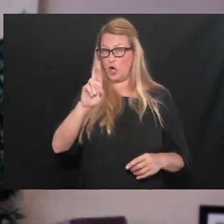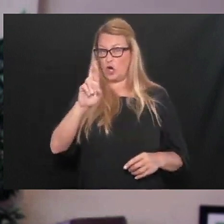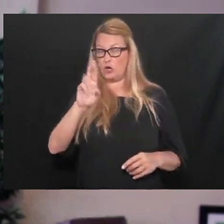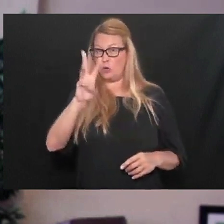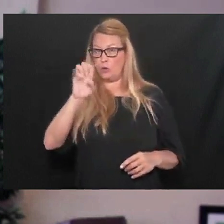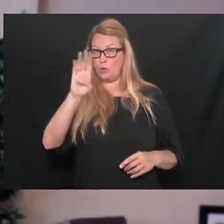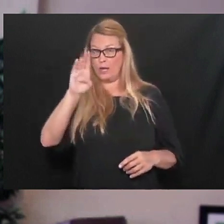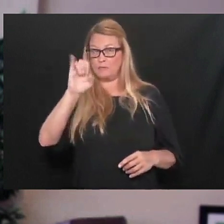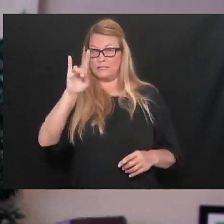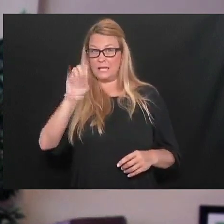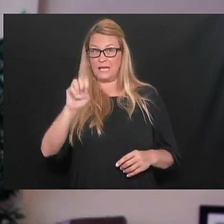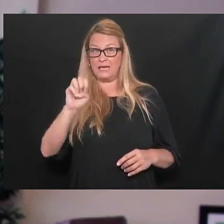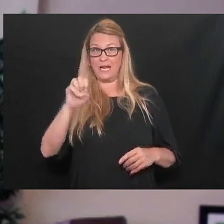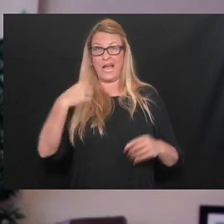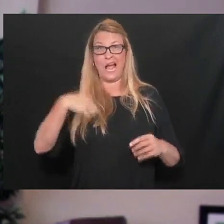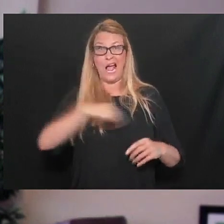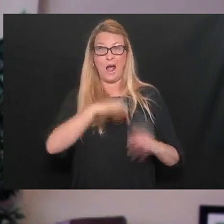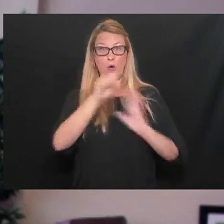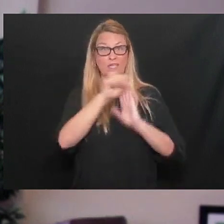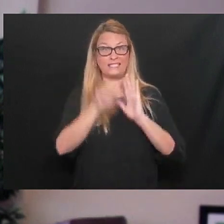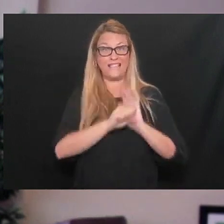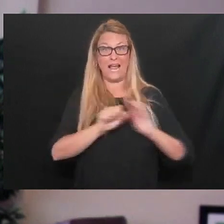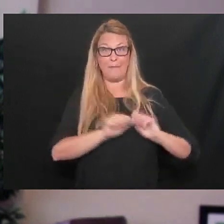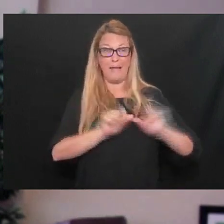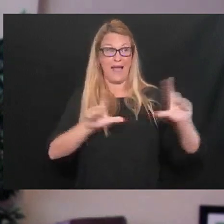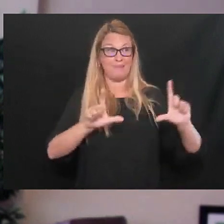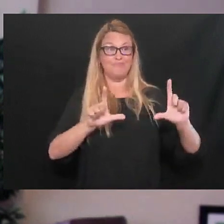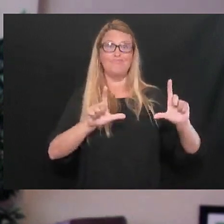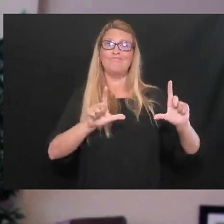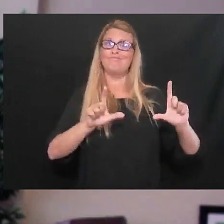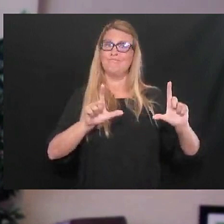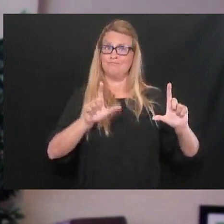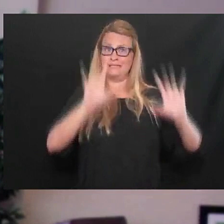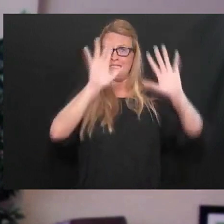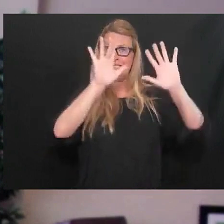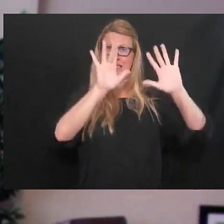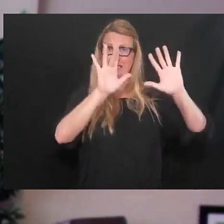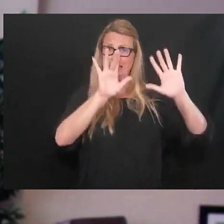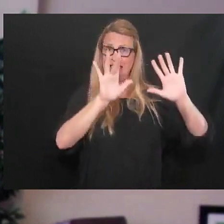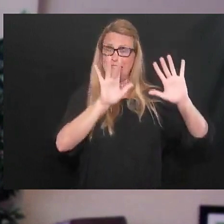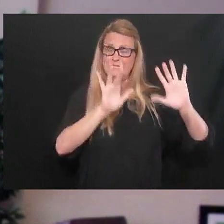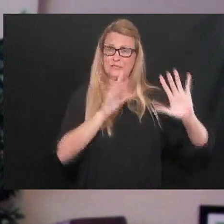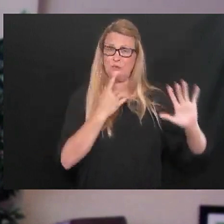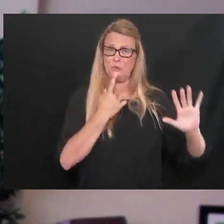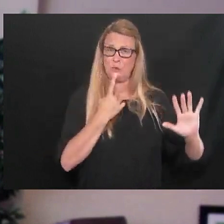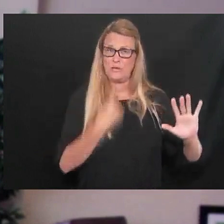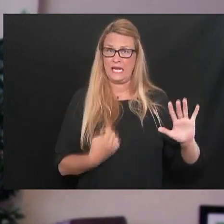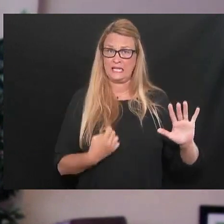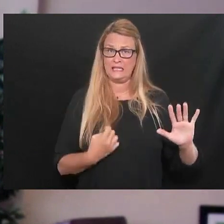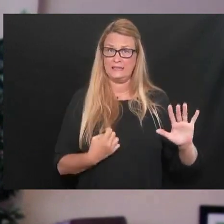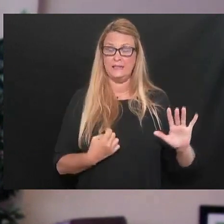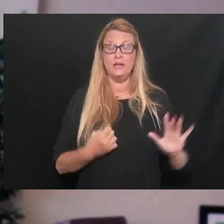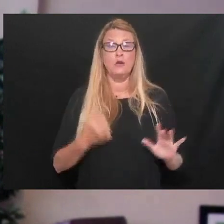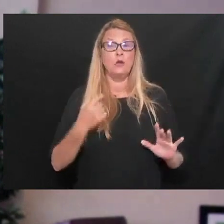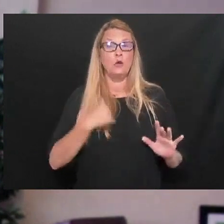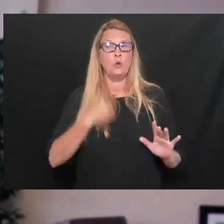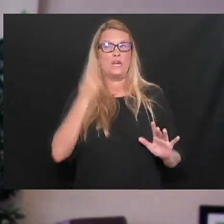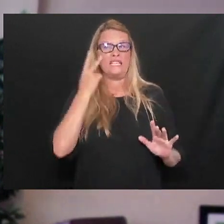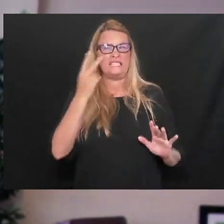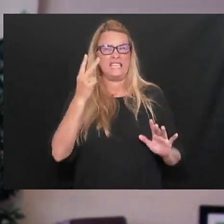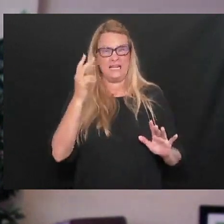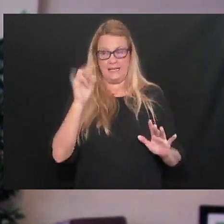now basically getting red. And as we look at the spread of this most highly